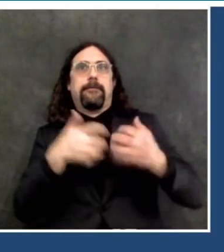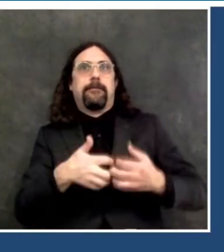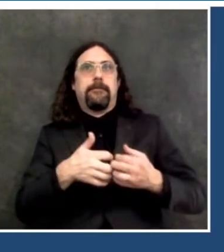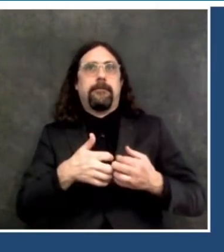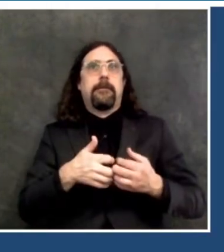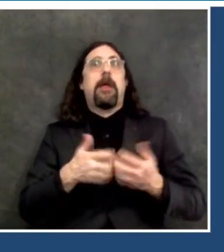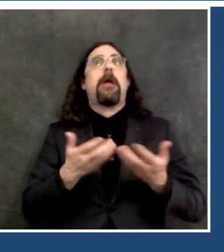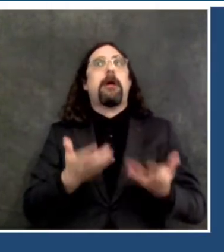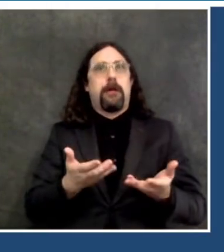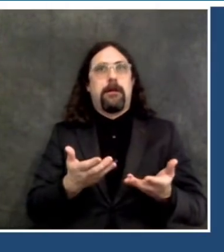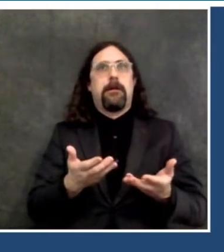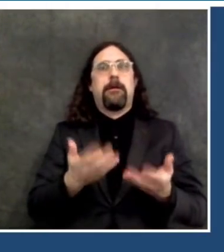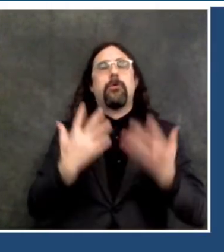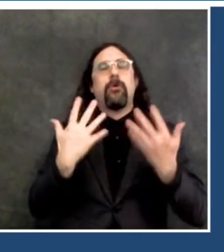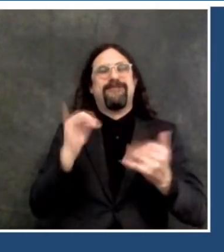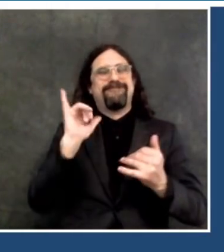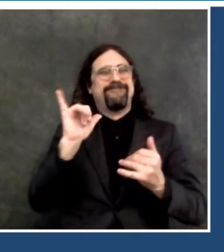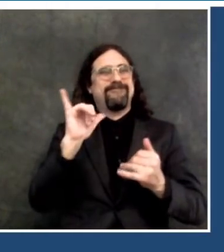well.